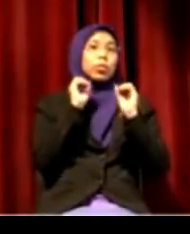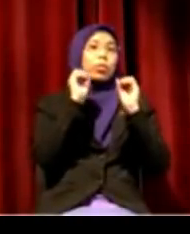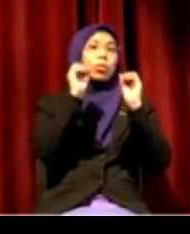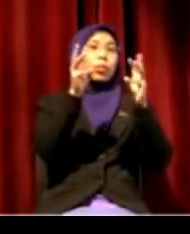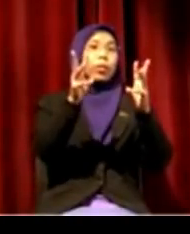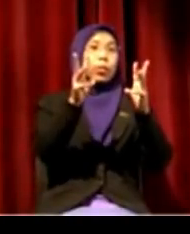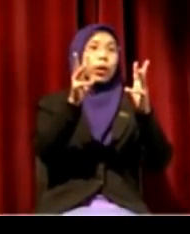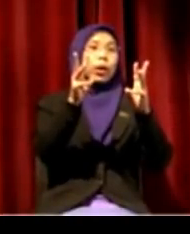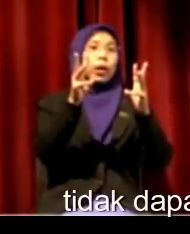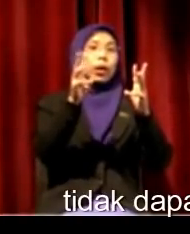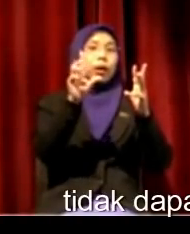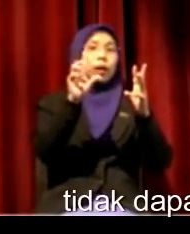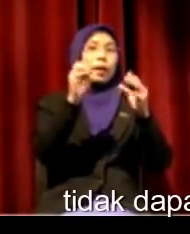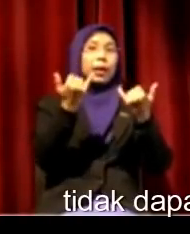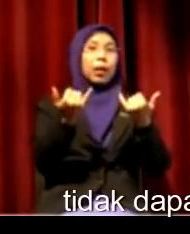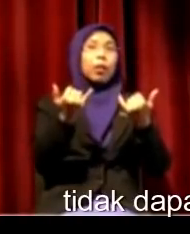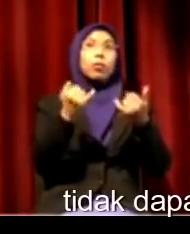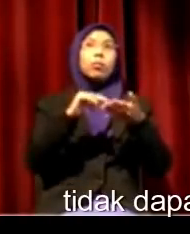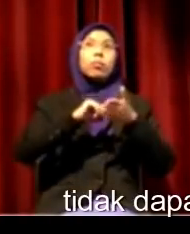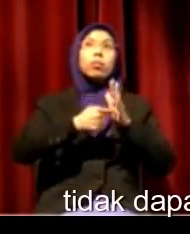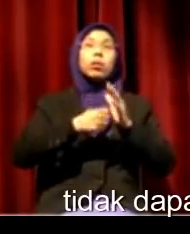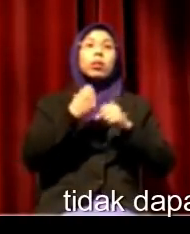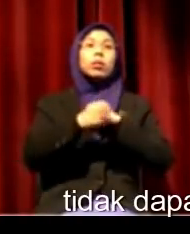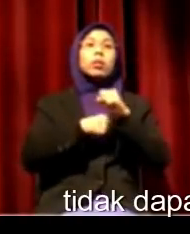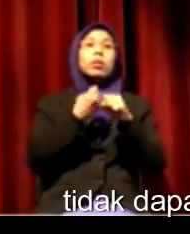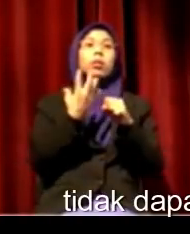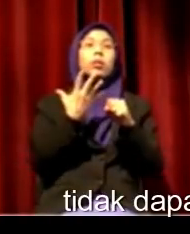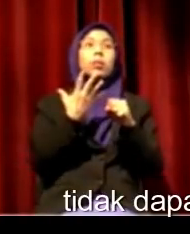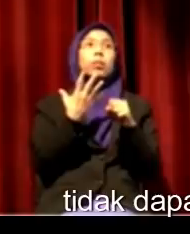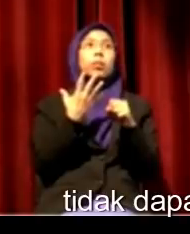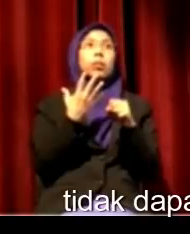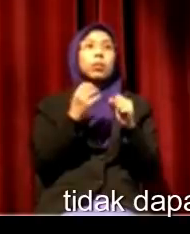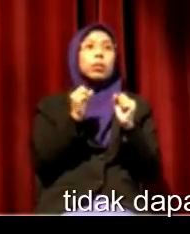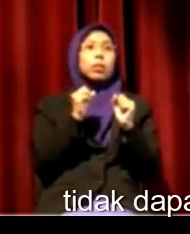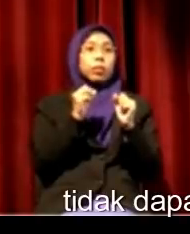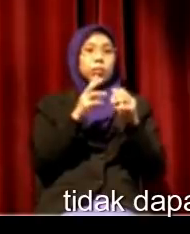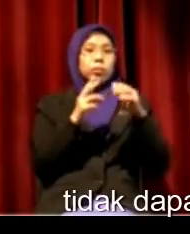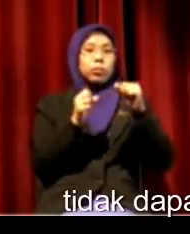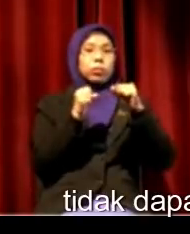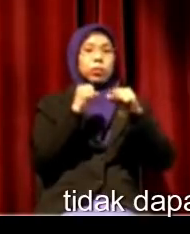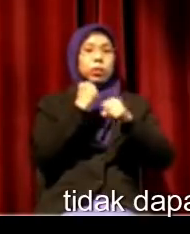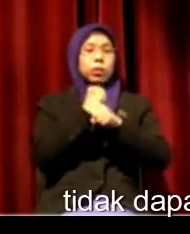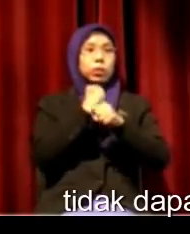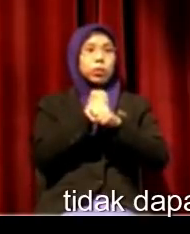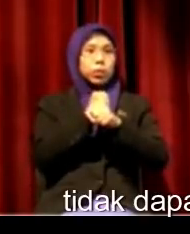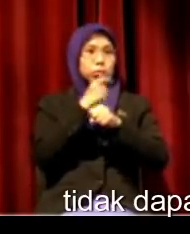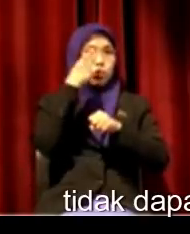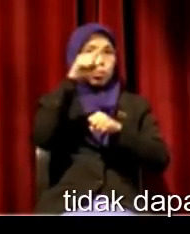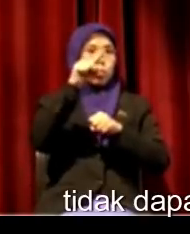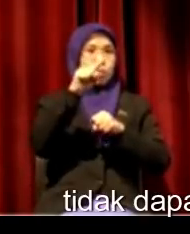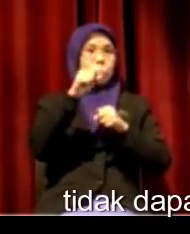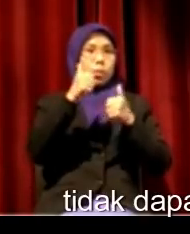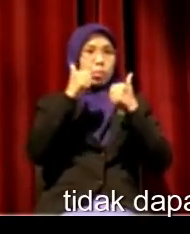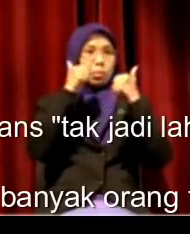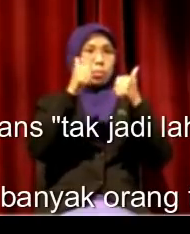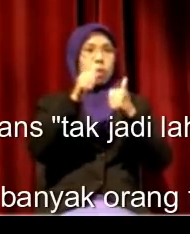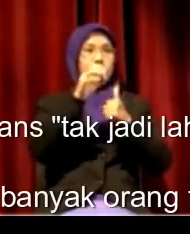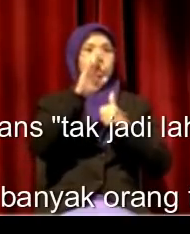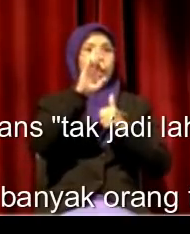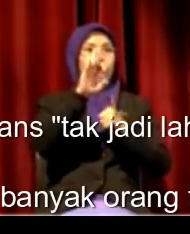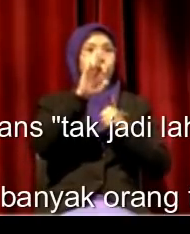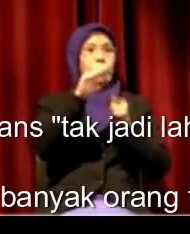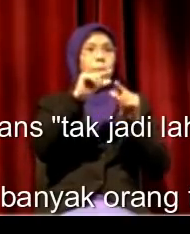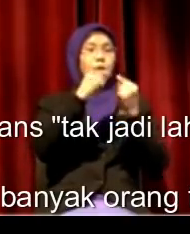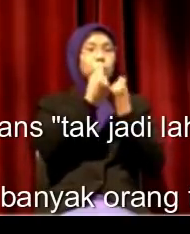Chong Yew, at the moment it is in road engineering term, it is service level F minus. That